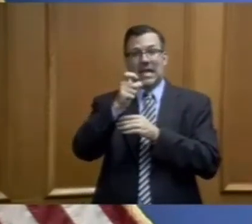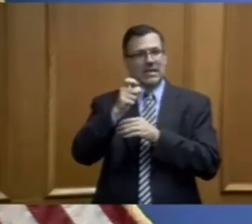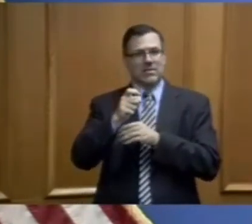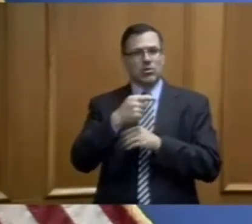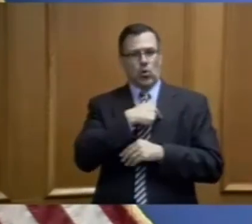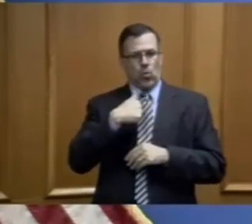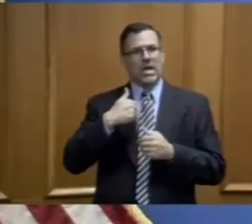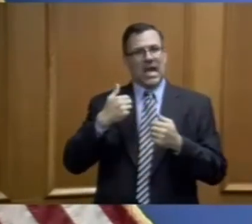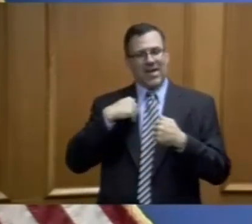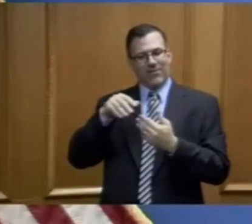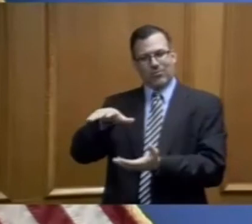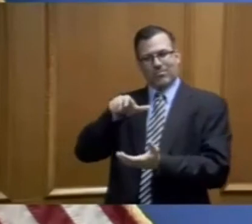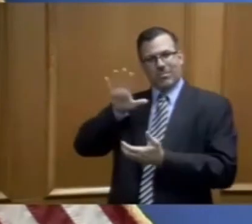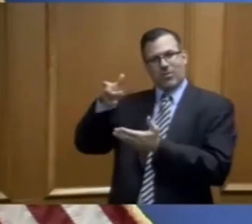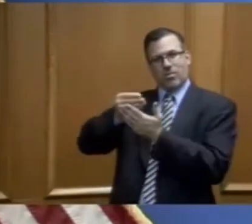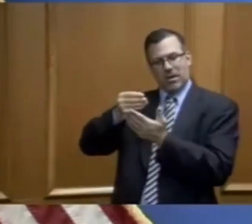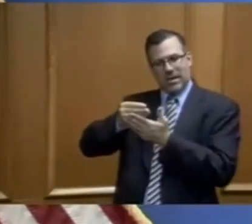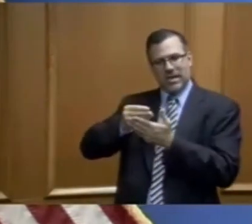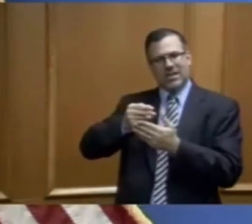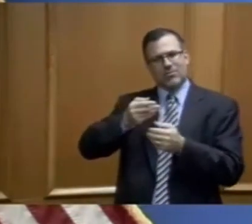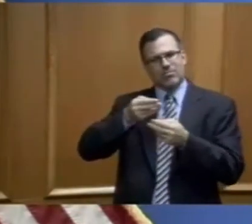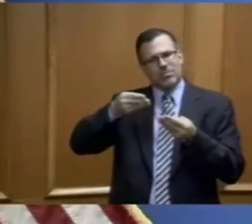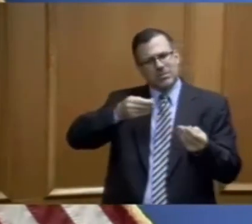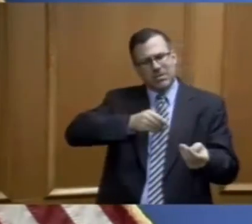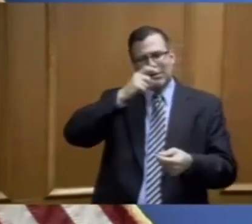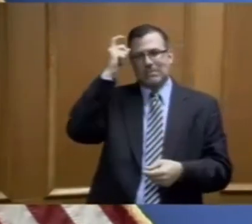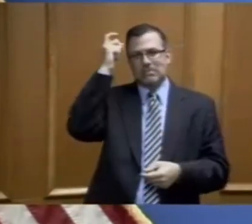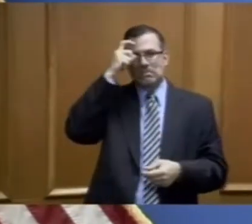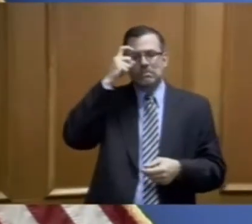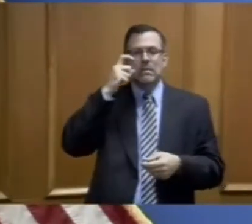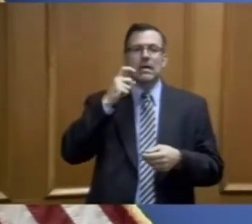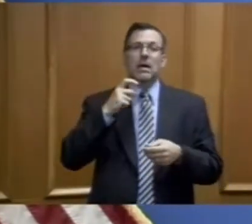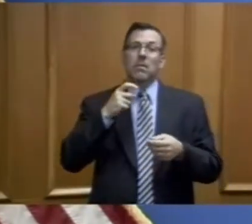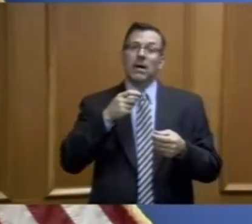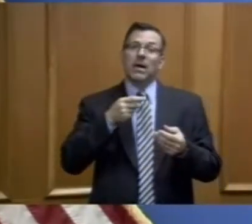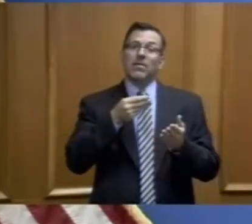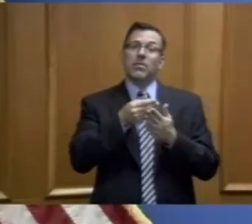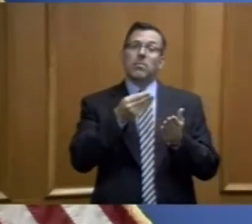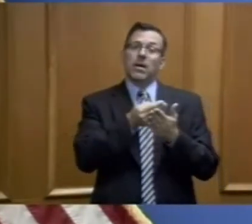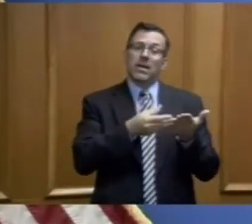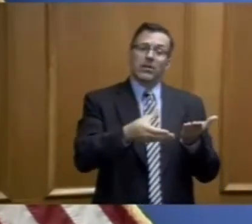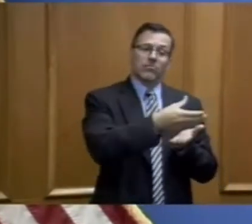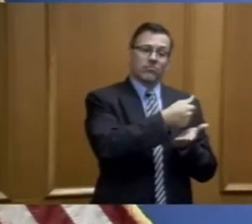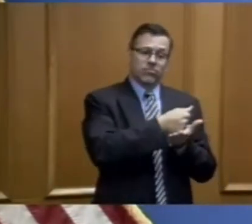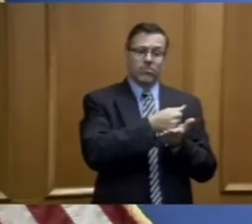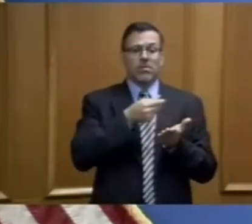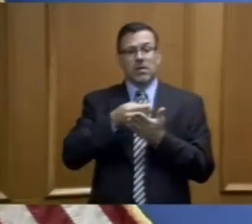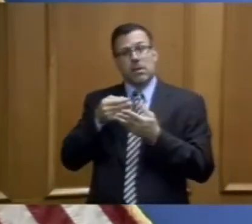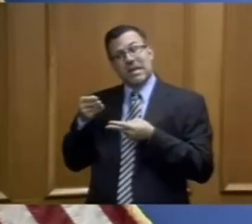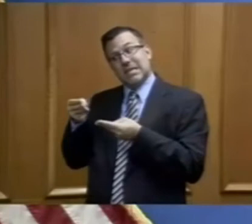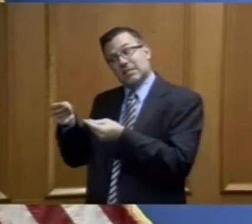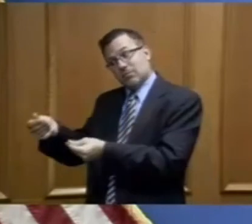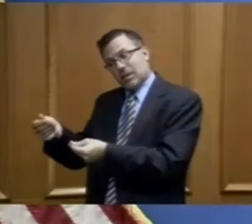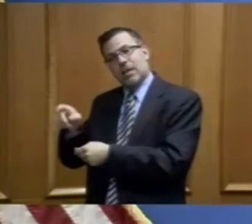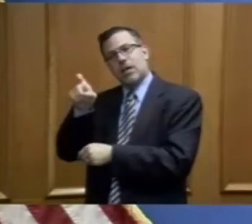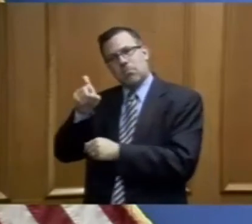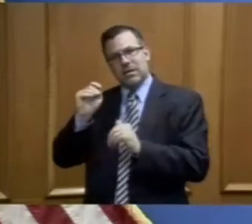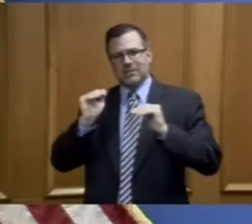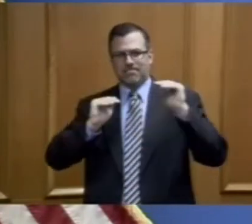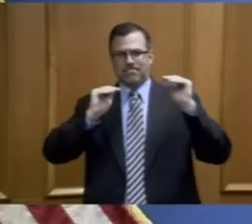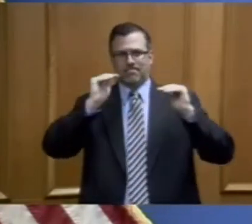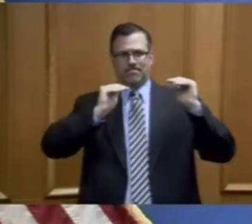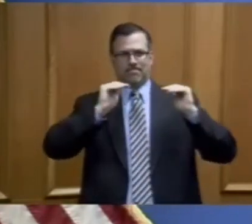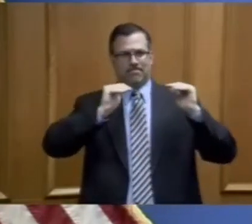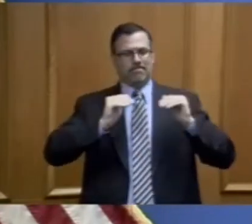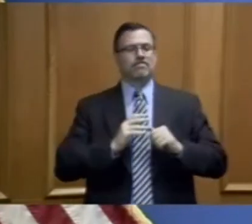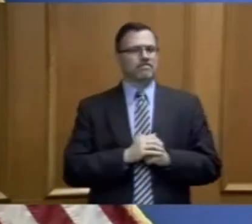to balance our budget. Not only an obligation, but a requirement to do so. And that will take a lot of steps. That will take a